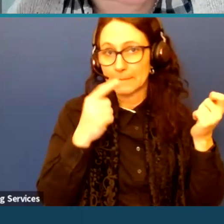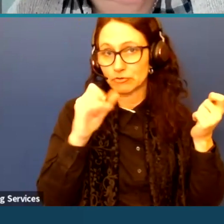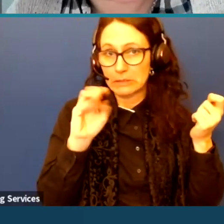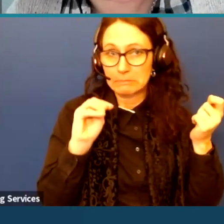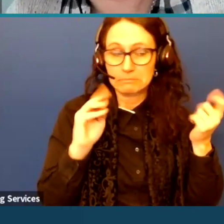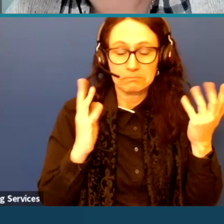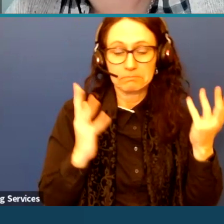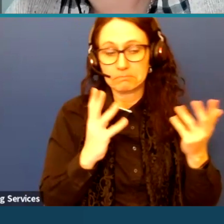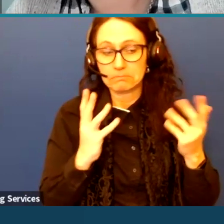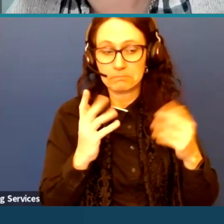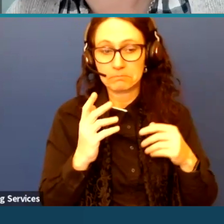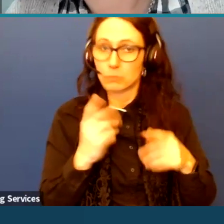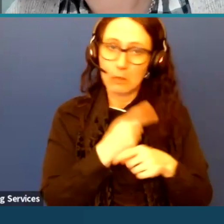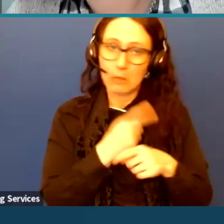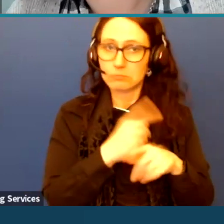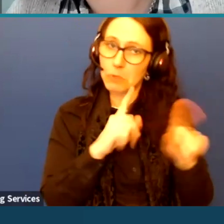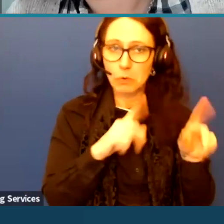basis, and